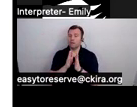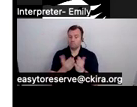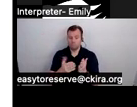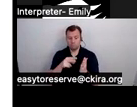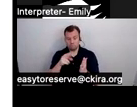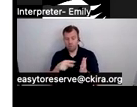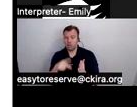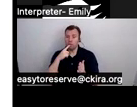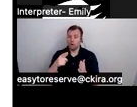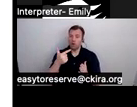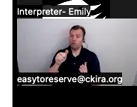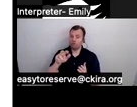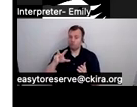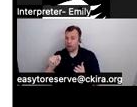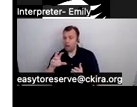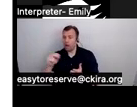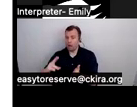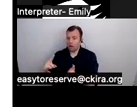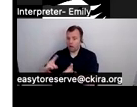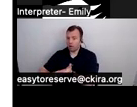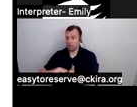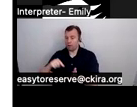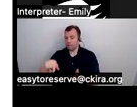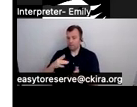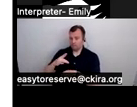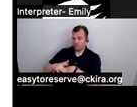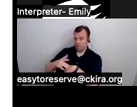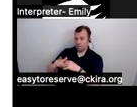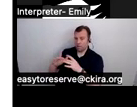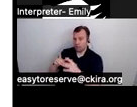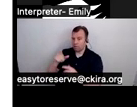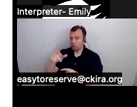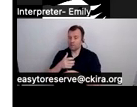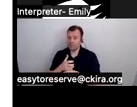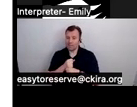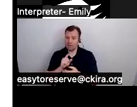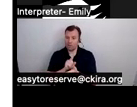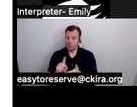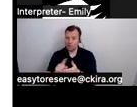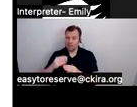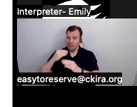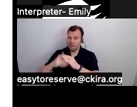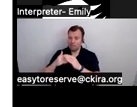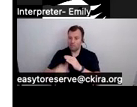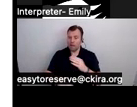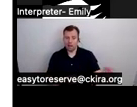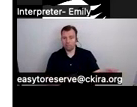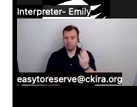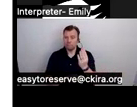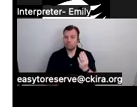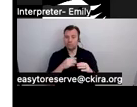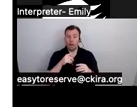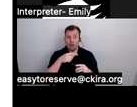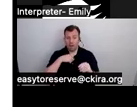and contracts, and these are things that are available online. You can subscribe to a weekly email listserv, and I've listed that here.